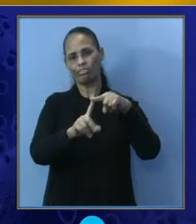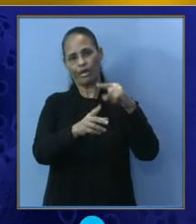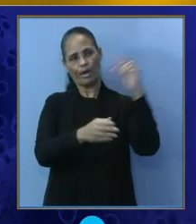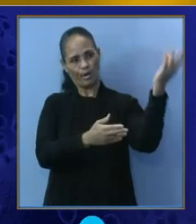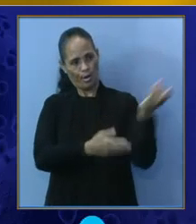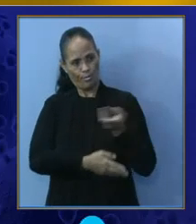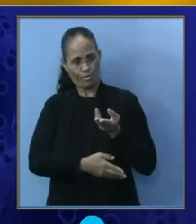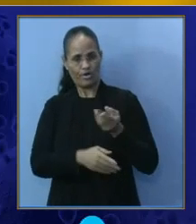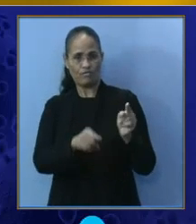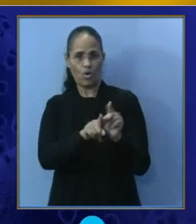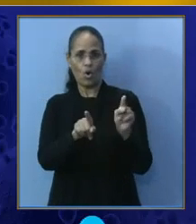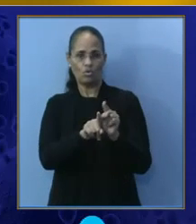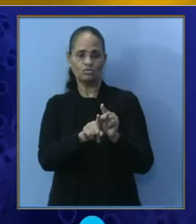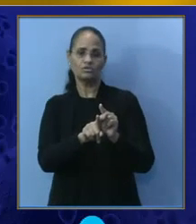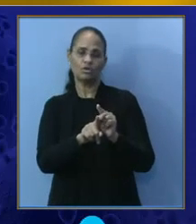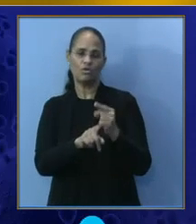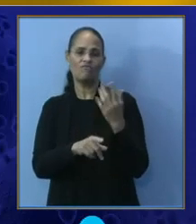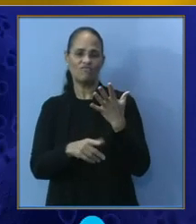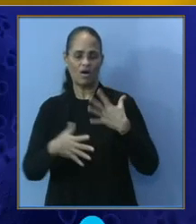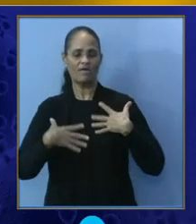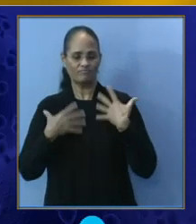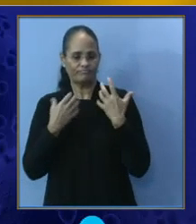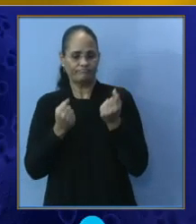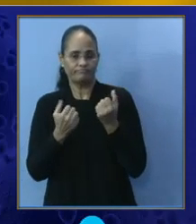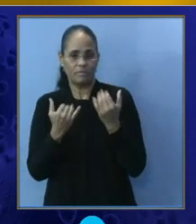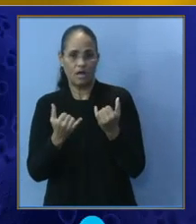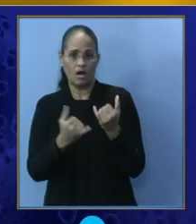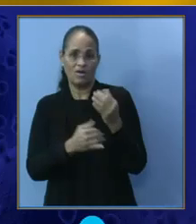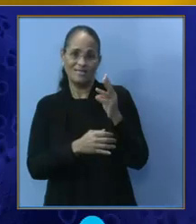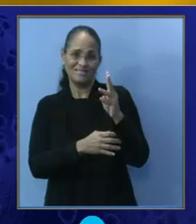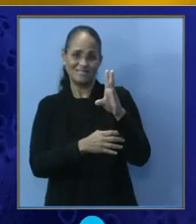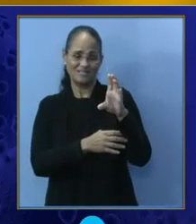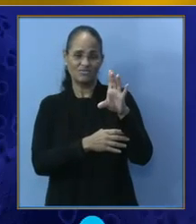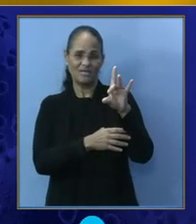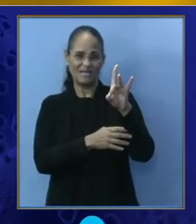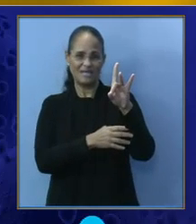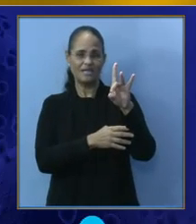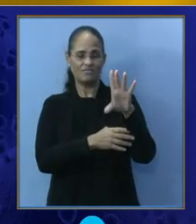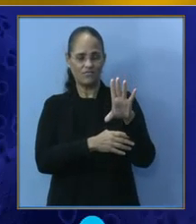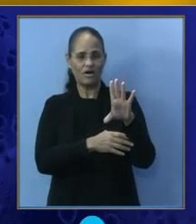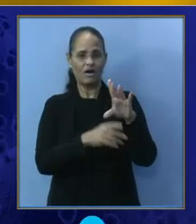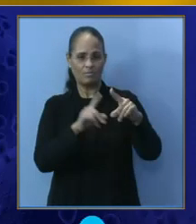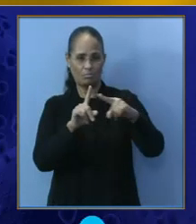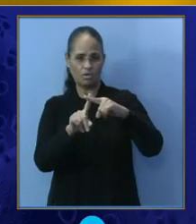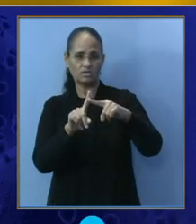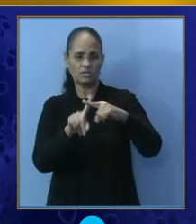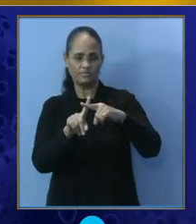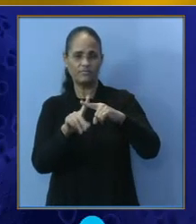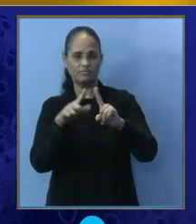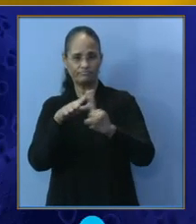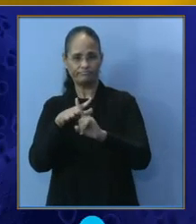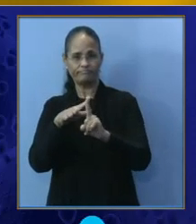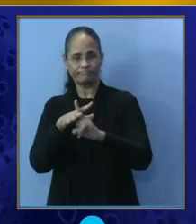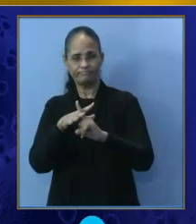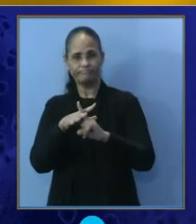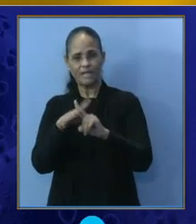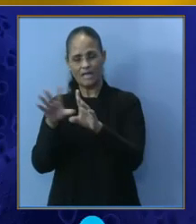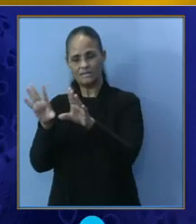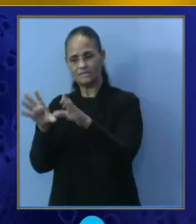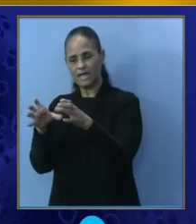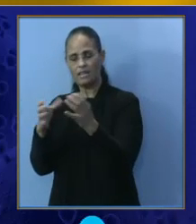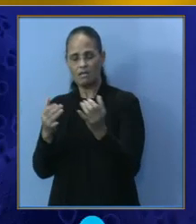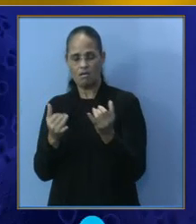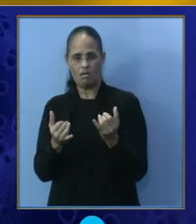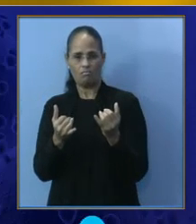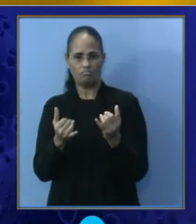There have also been 5 recoveries. Bermuda now has 684 total confirmed positive cases. Their status is as